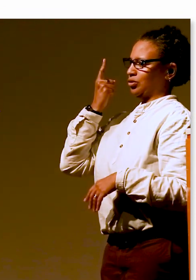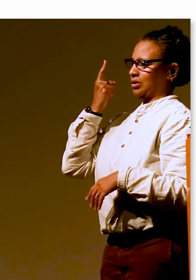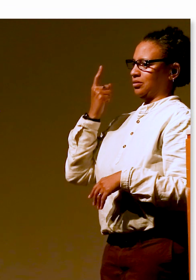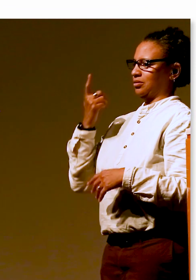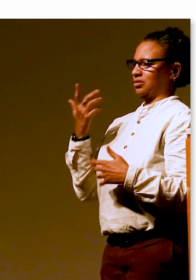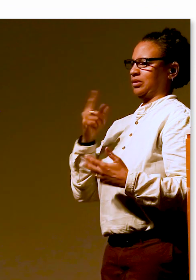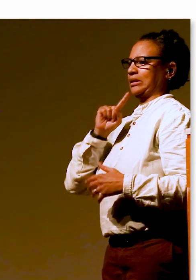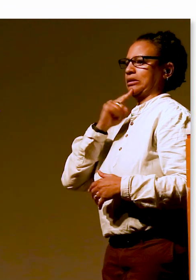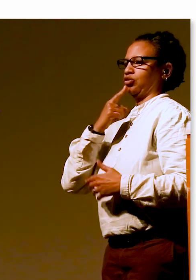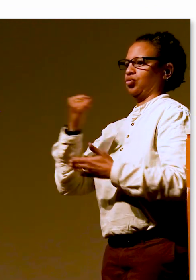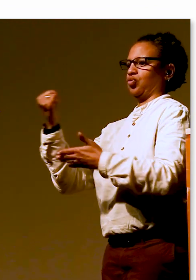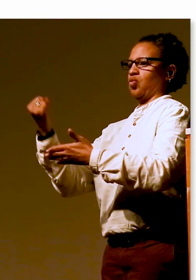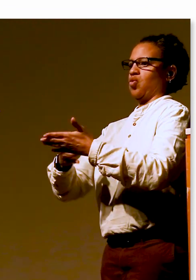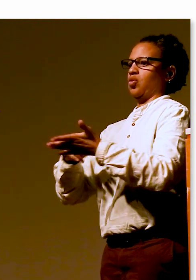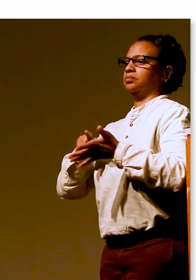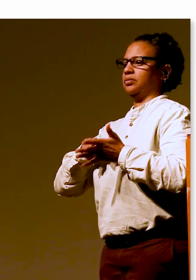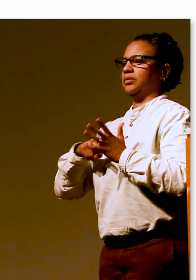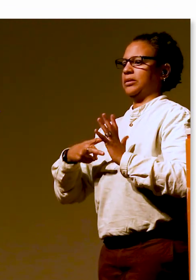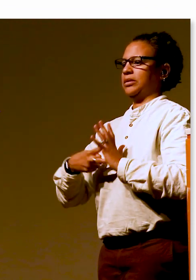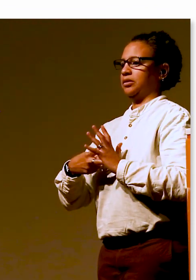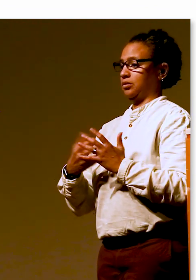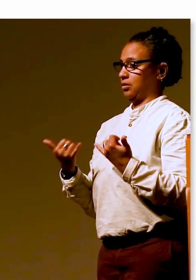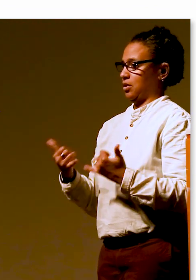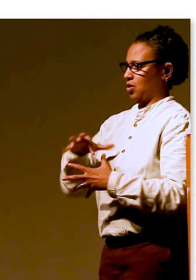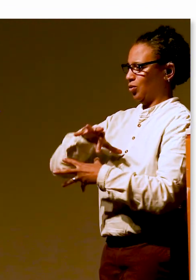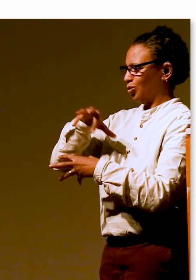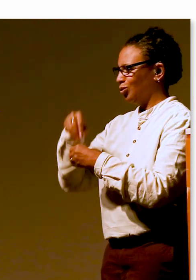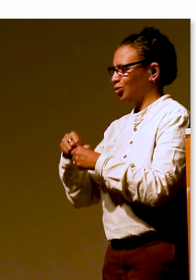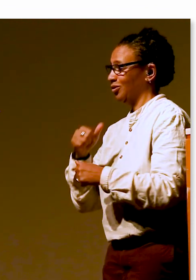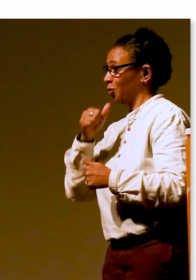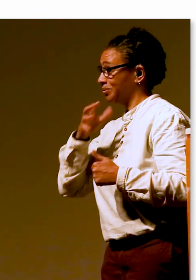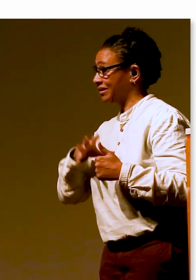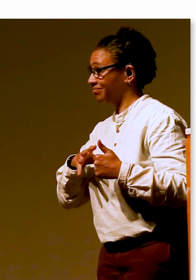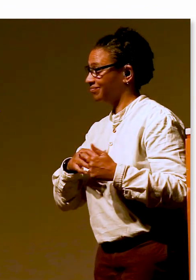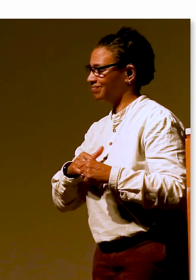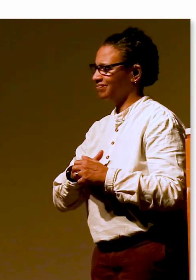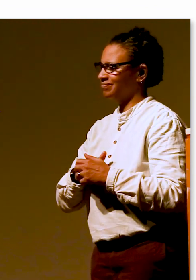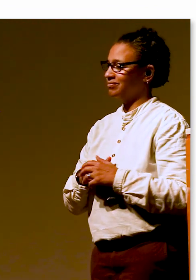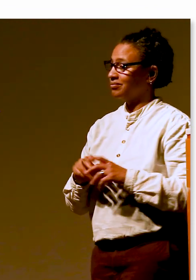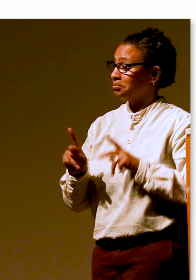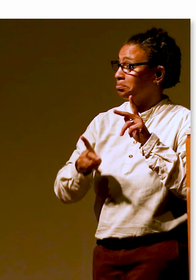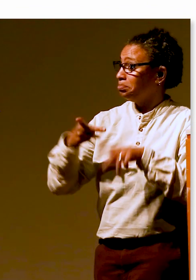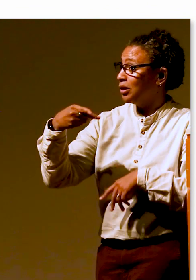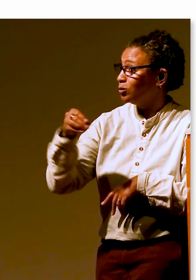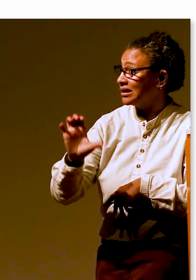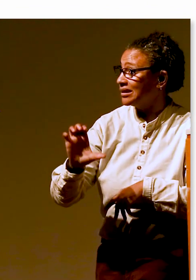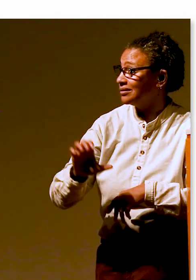art is, that includes women and people of color and,